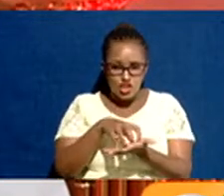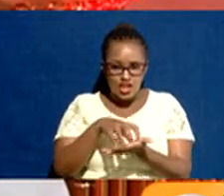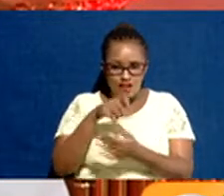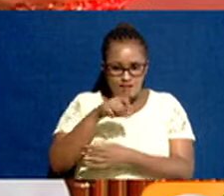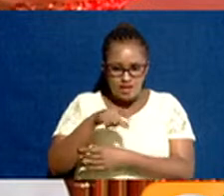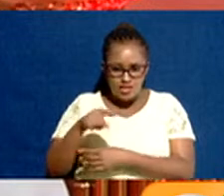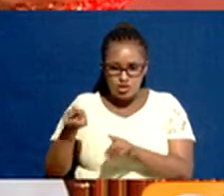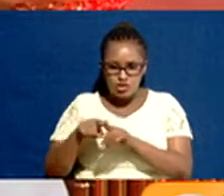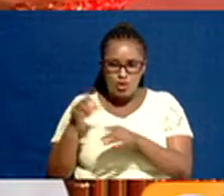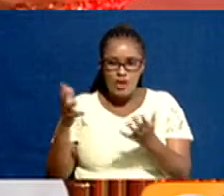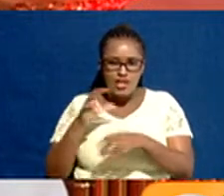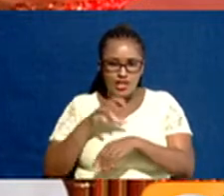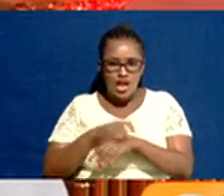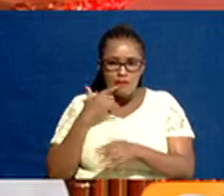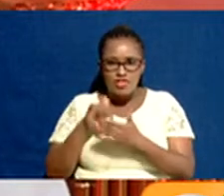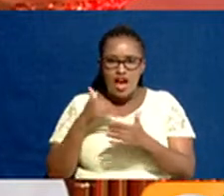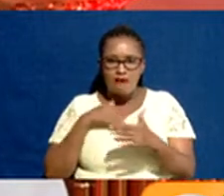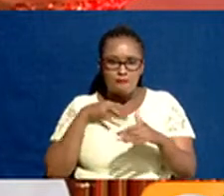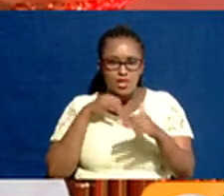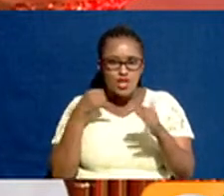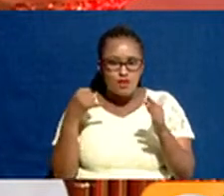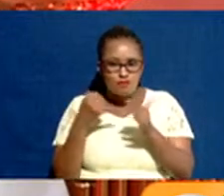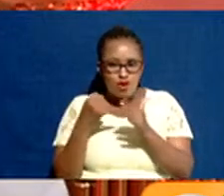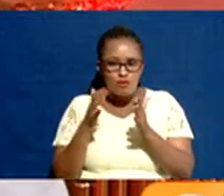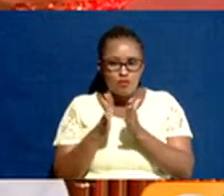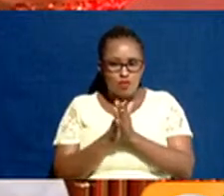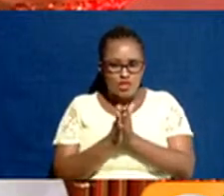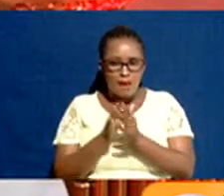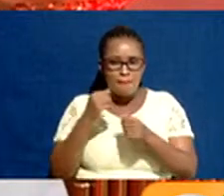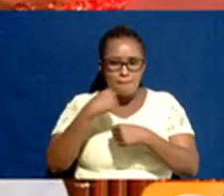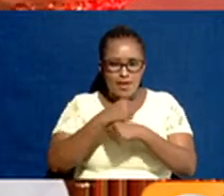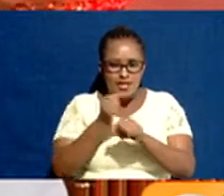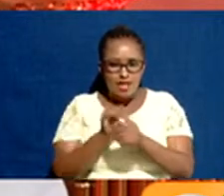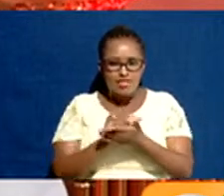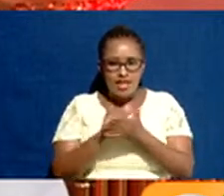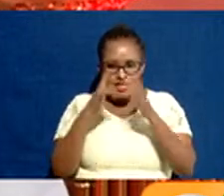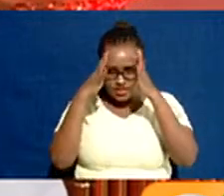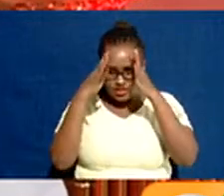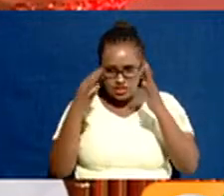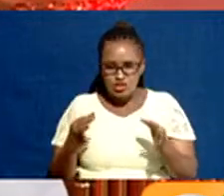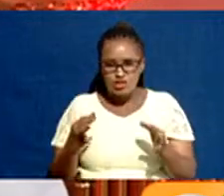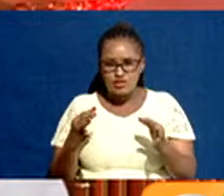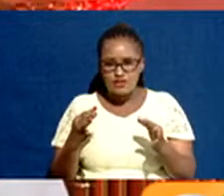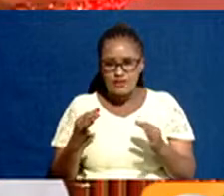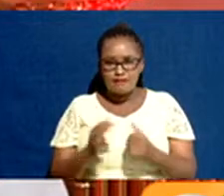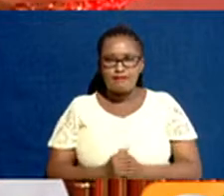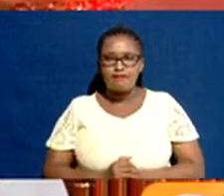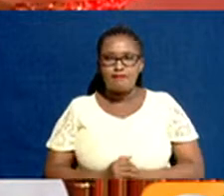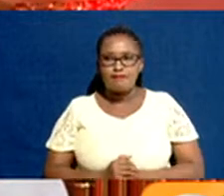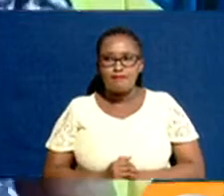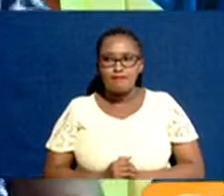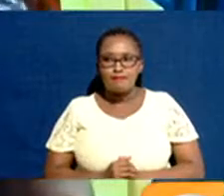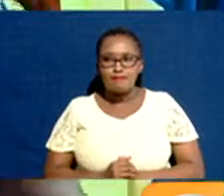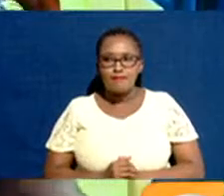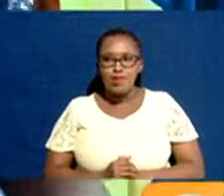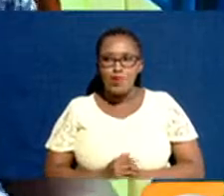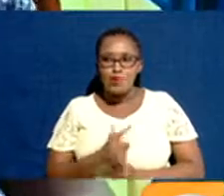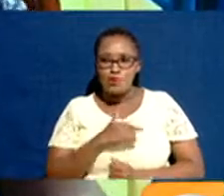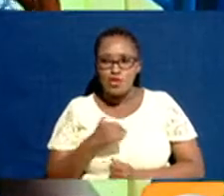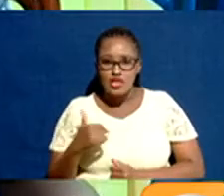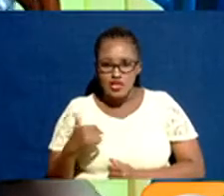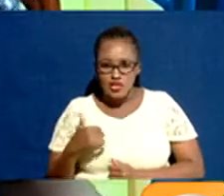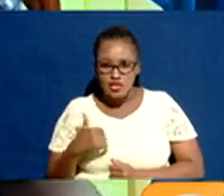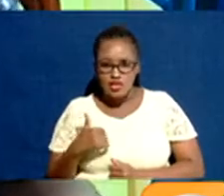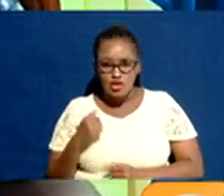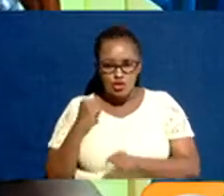farmers saying that they have not been involved when it comes to making such crucial decisions. No, we are a responsible government that has